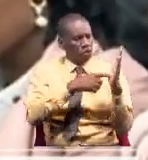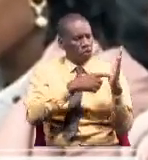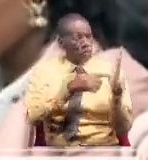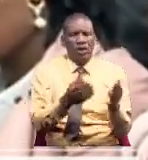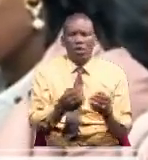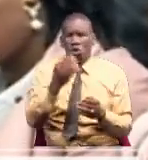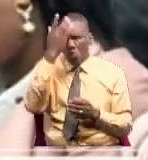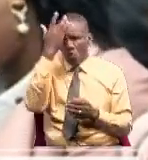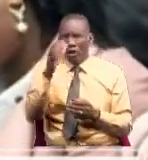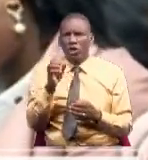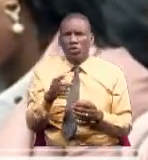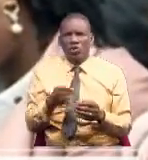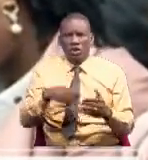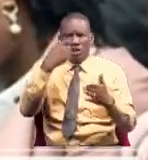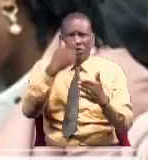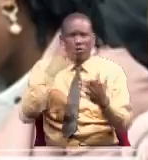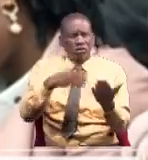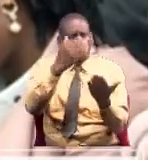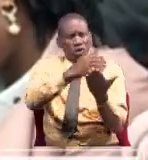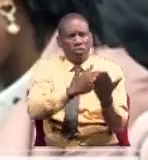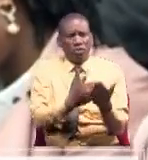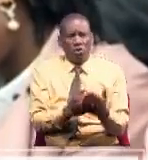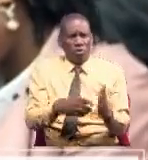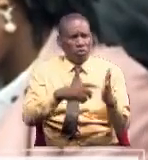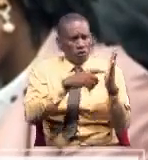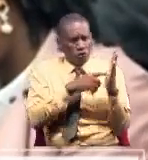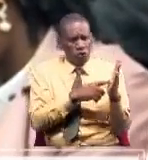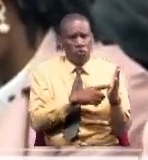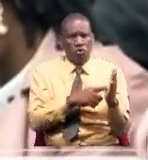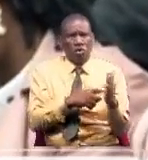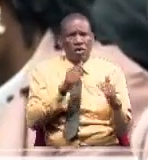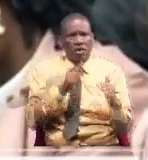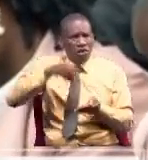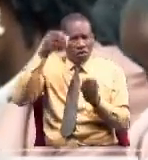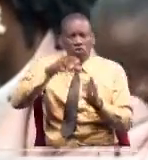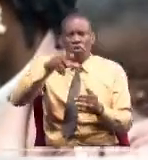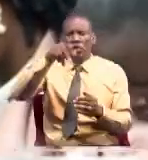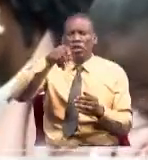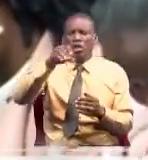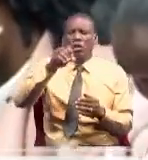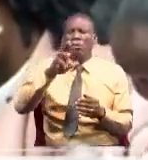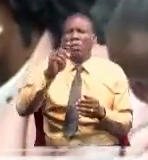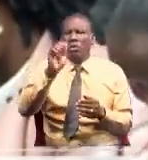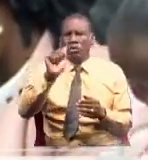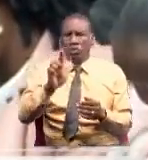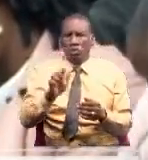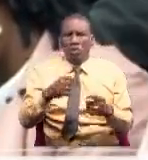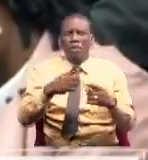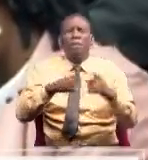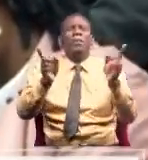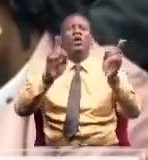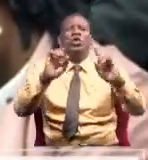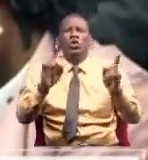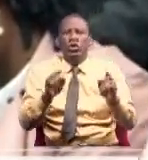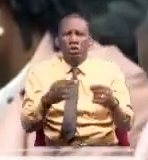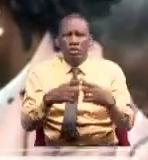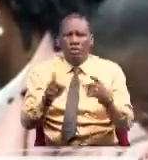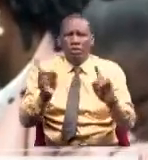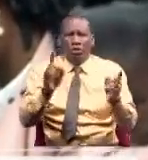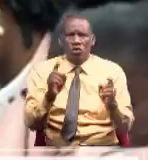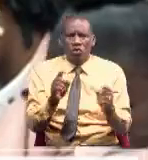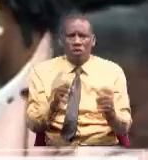why should the entire cost of the program reflect in a student's portal instead of